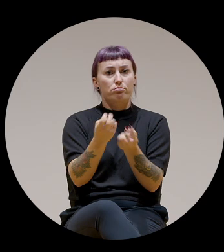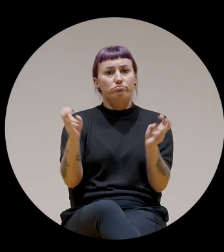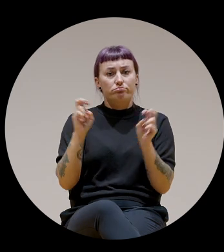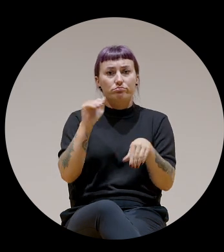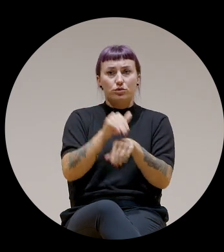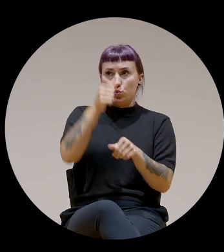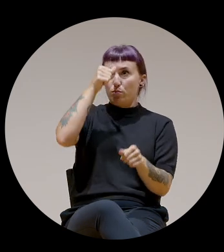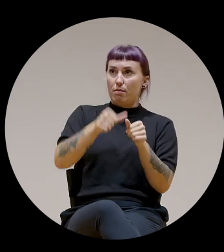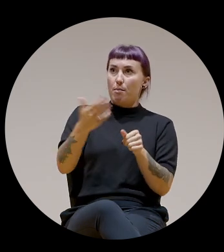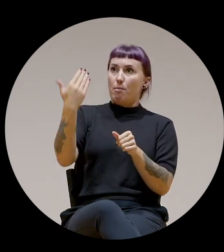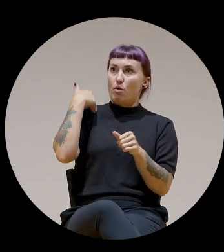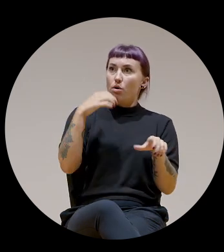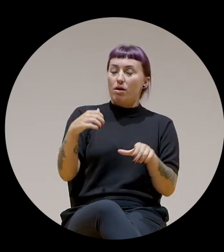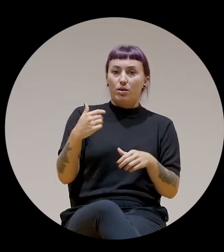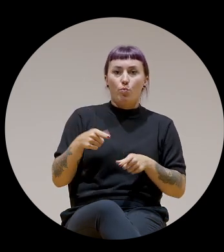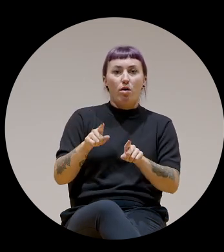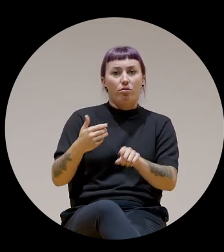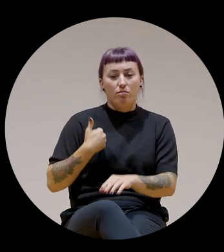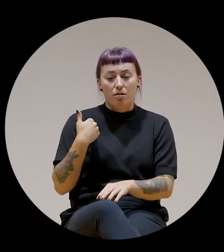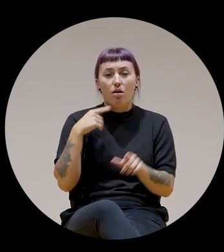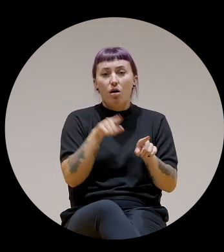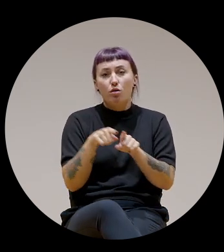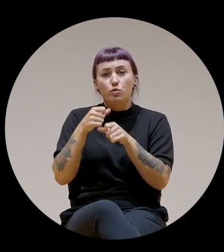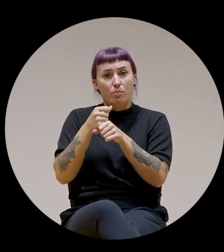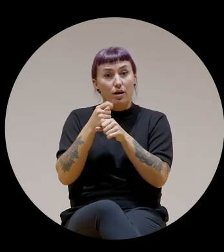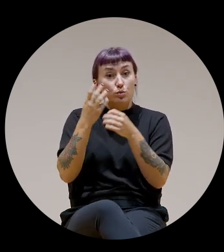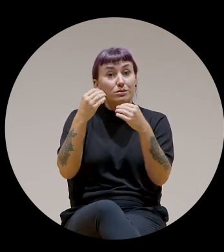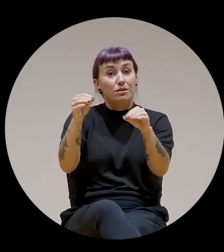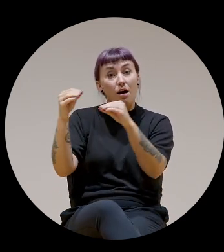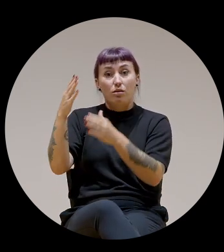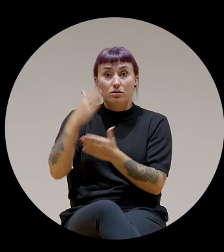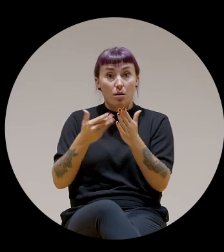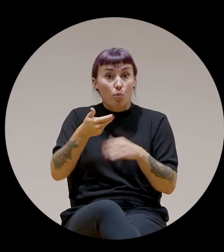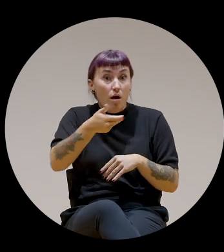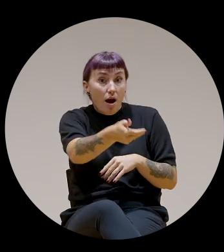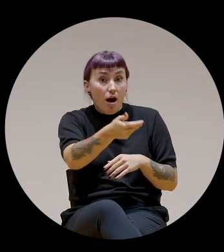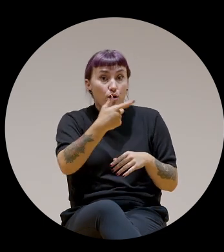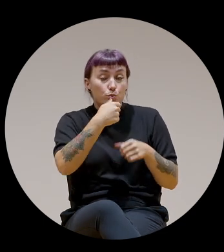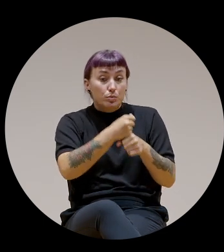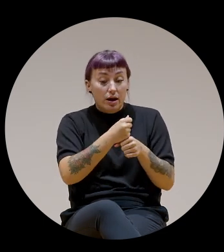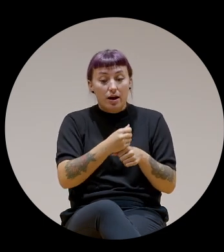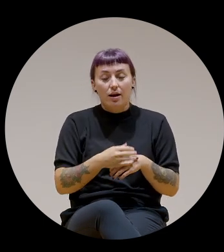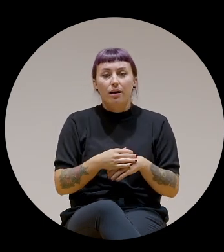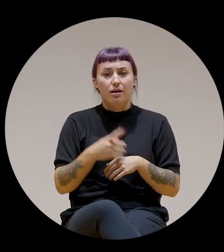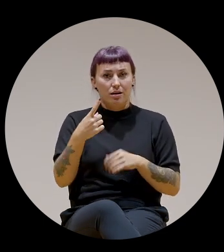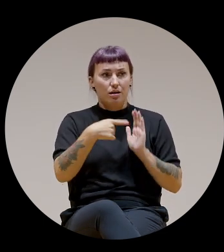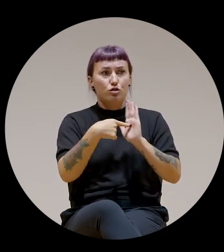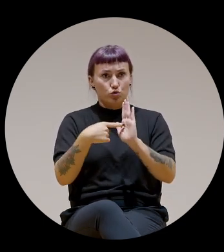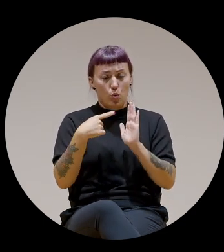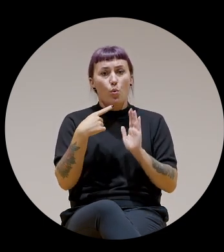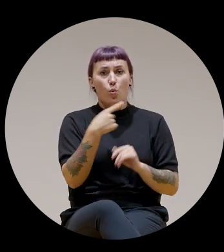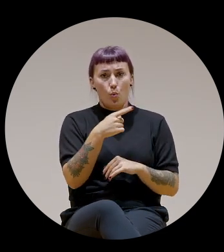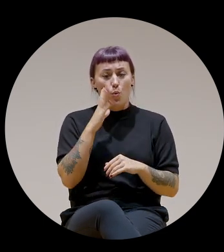the deeds of their youth. But these also were made as objects to sell. Some of them were commissioned. This one that's on display here